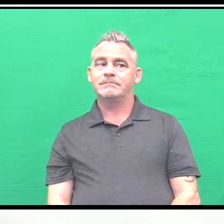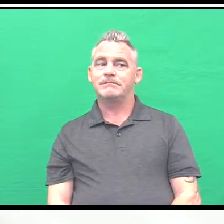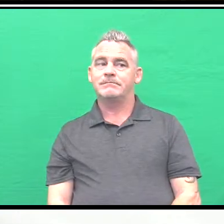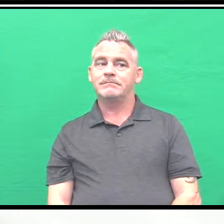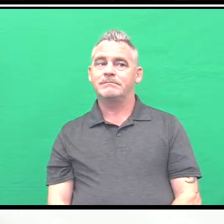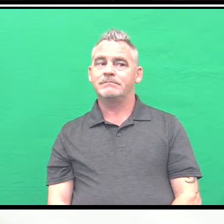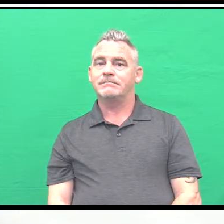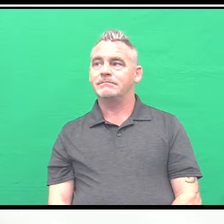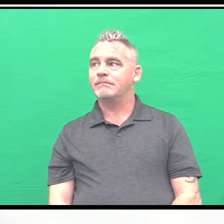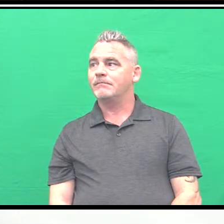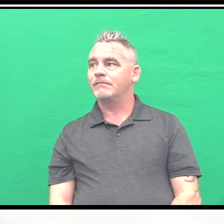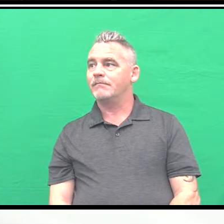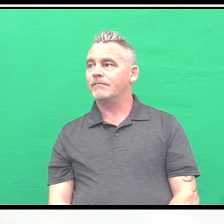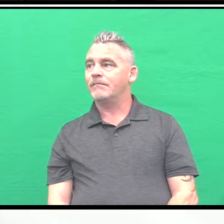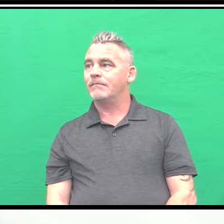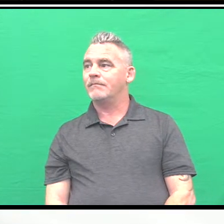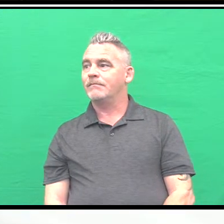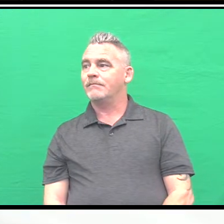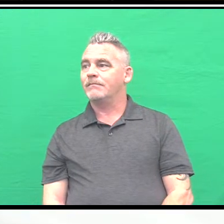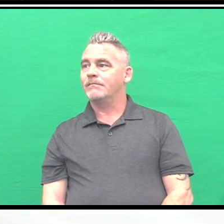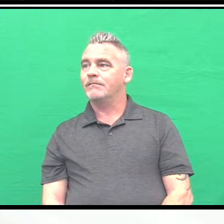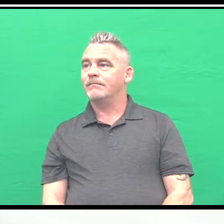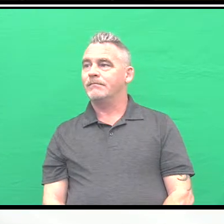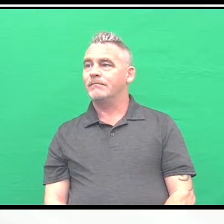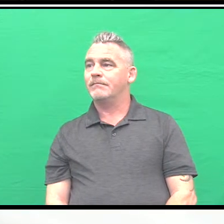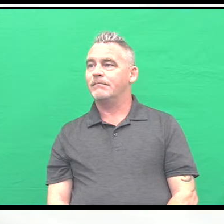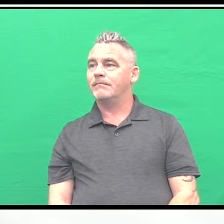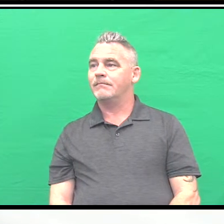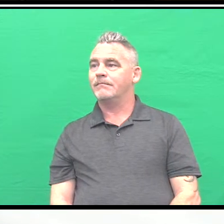It's all good to go, right? Okay.